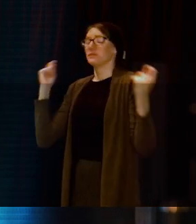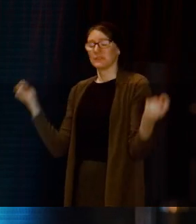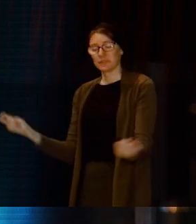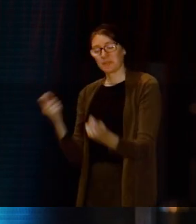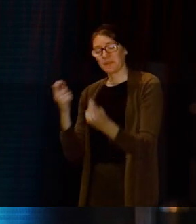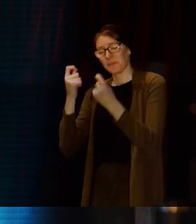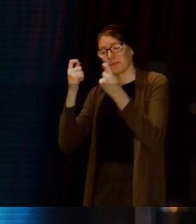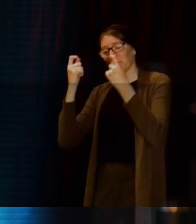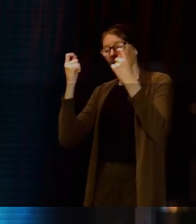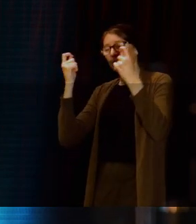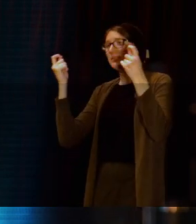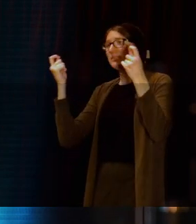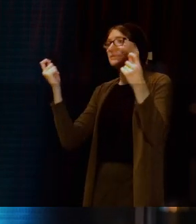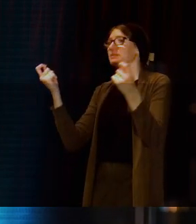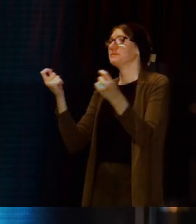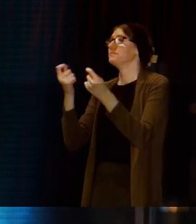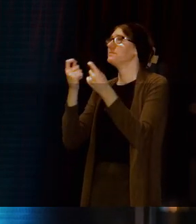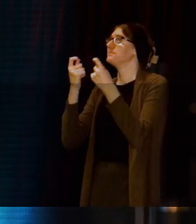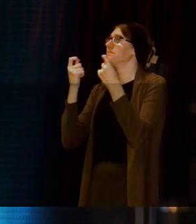Rejoice,